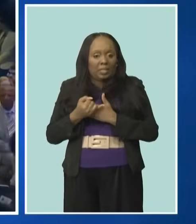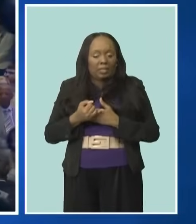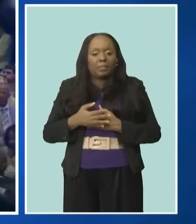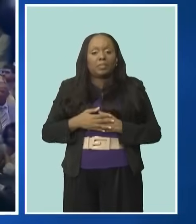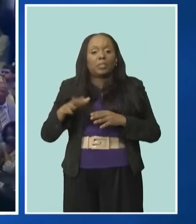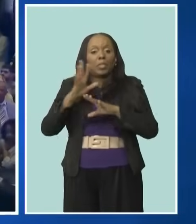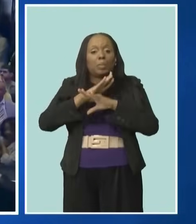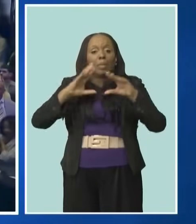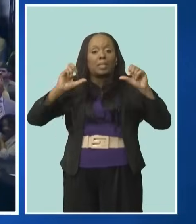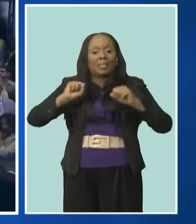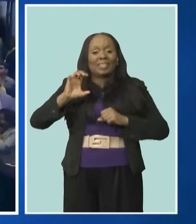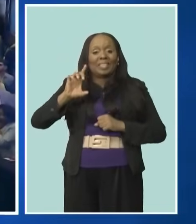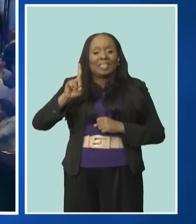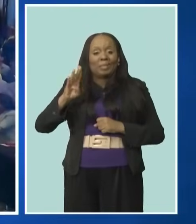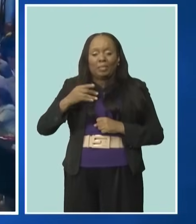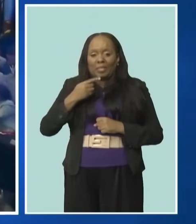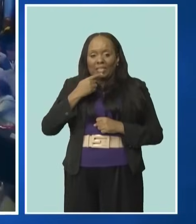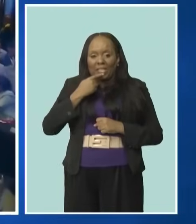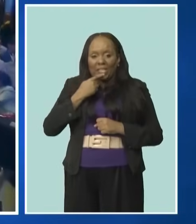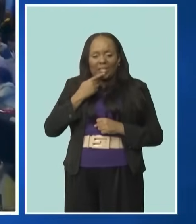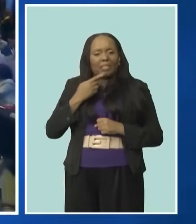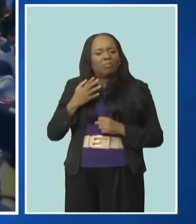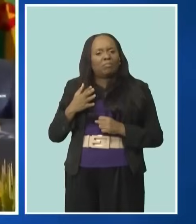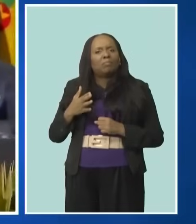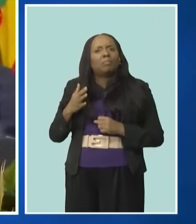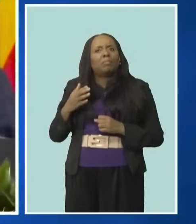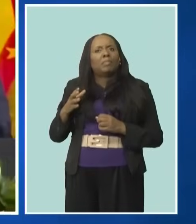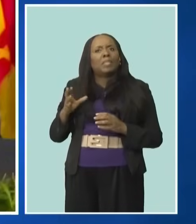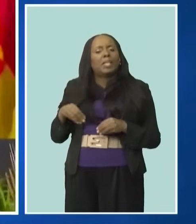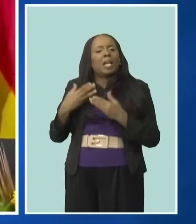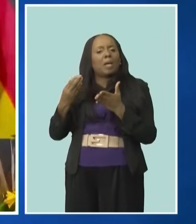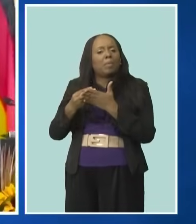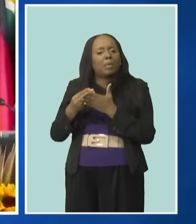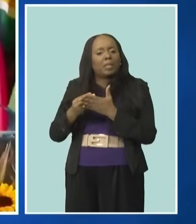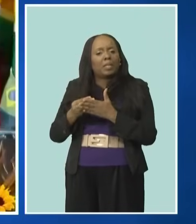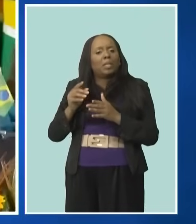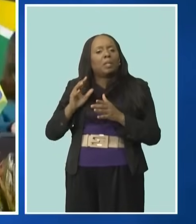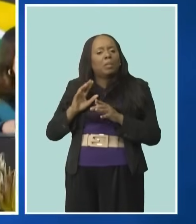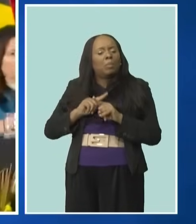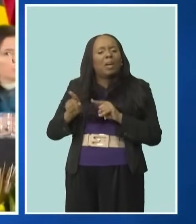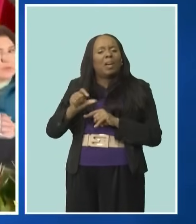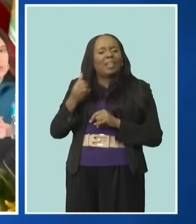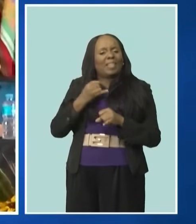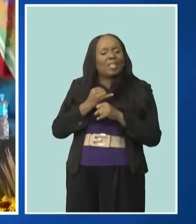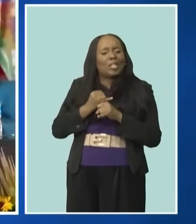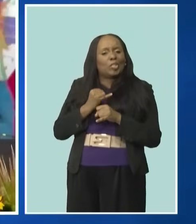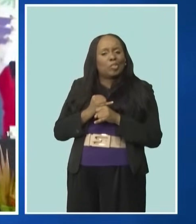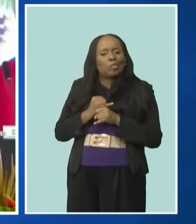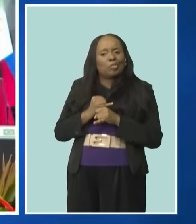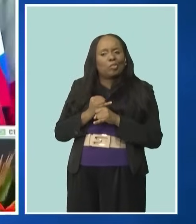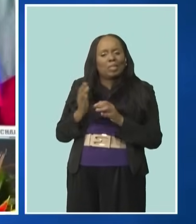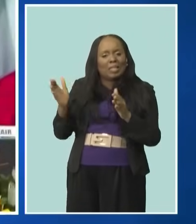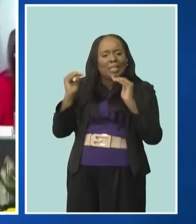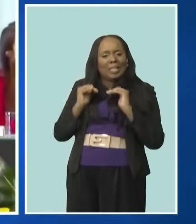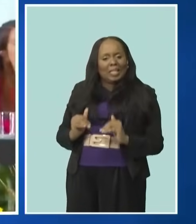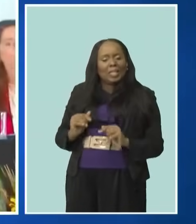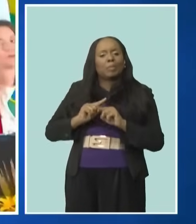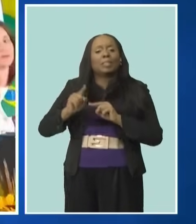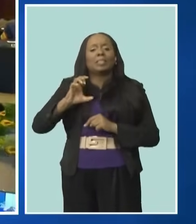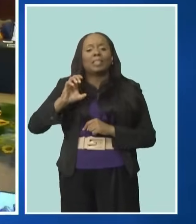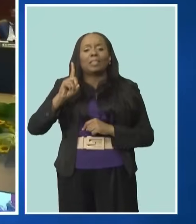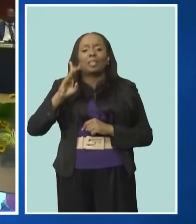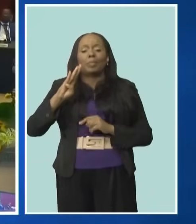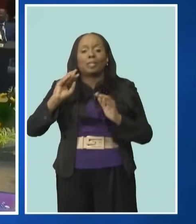made this critical move while many institutions are retrenching. The Caribbean Development Bank is stepping forward with resolve